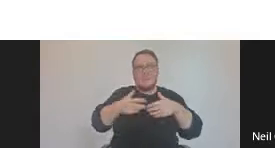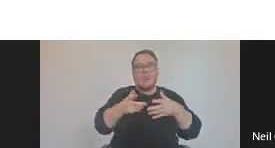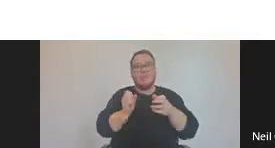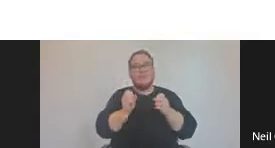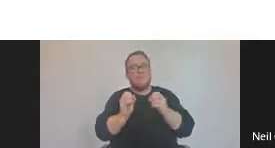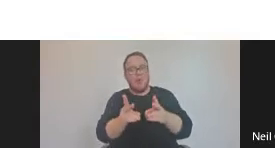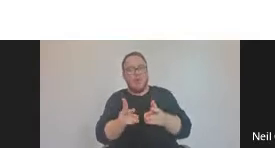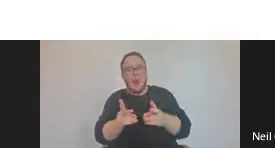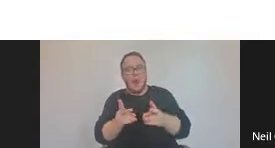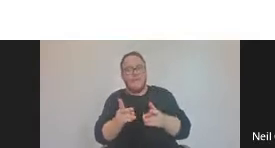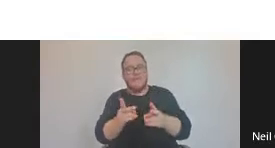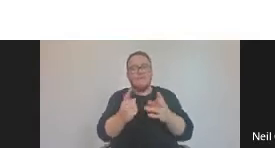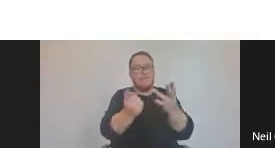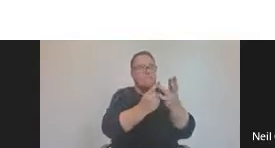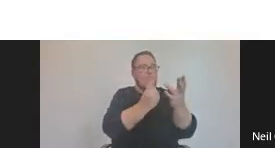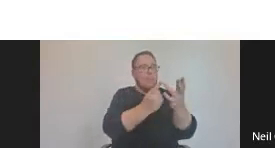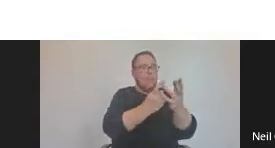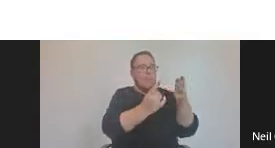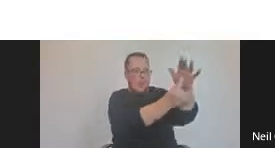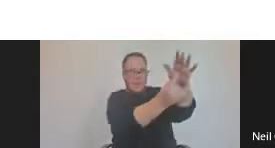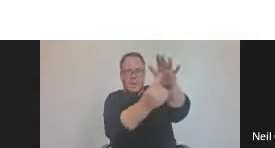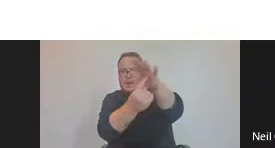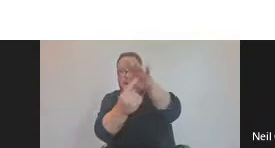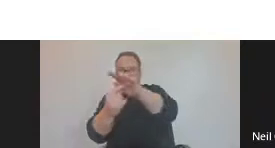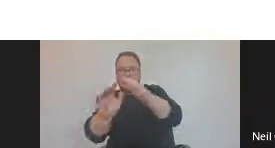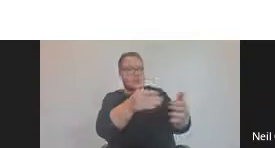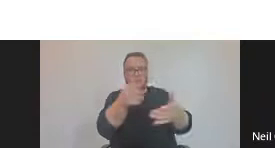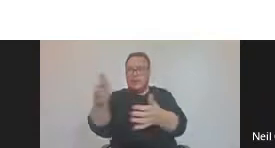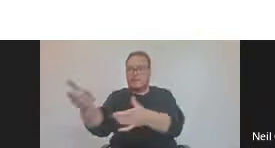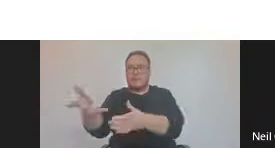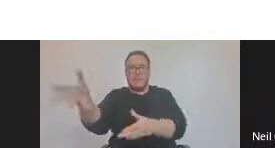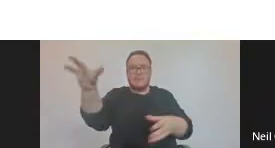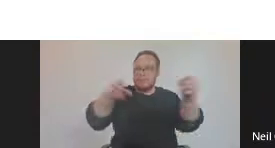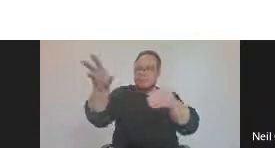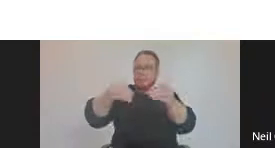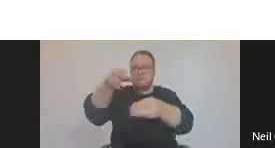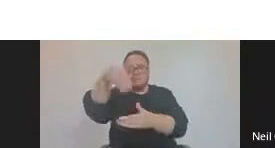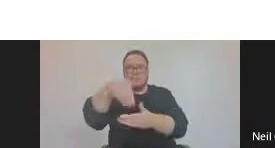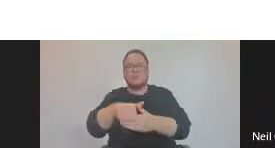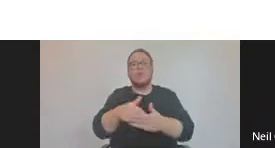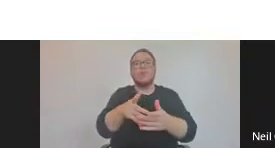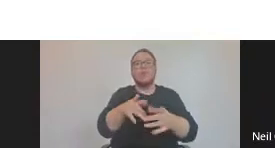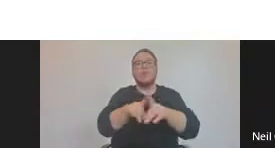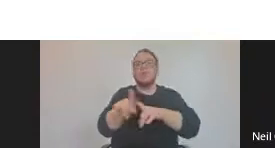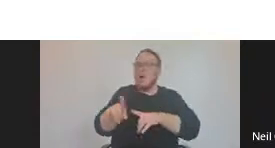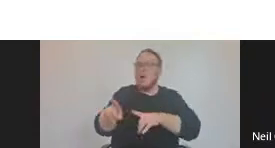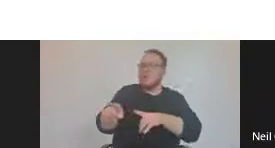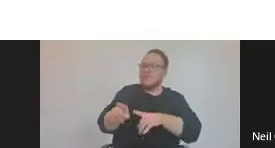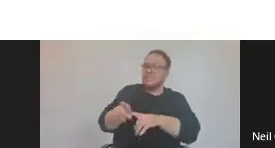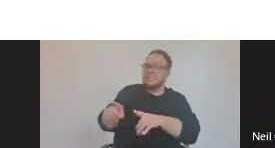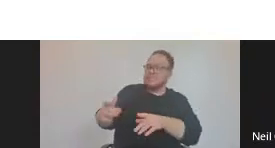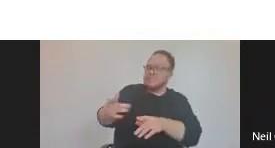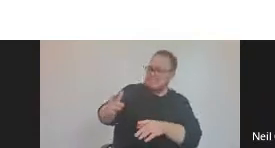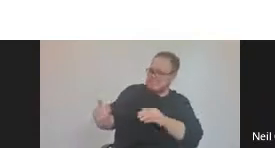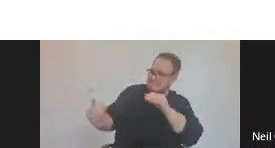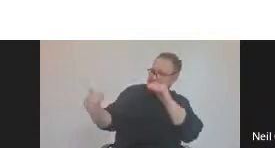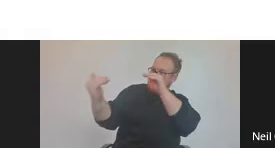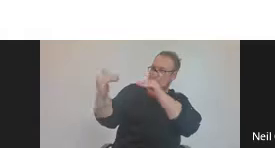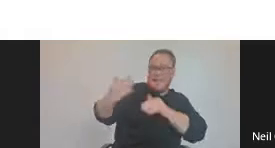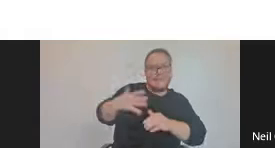service providers with service users into one place to plan strategically how do we need to meet the needs of our population with